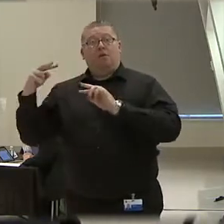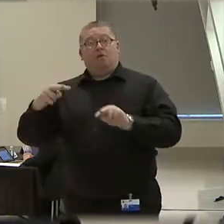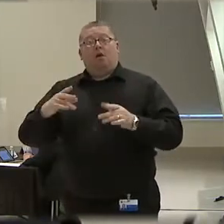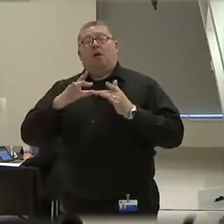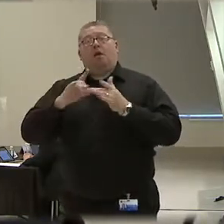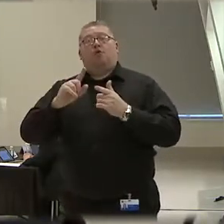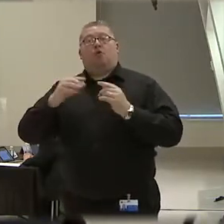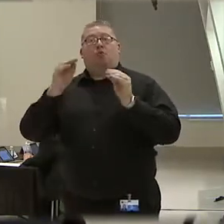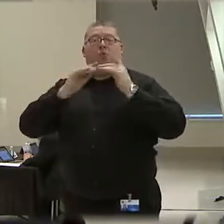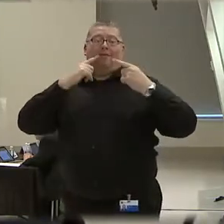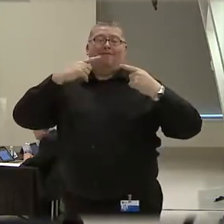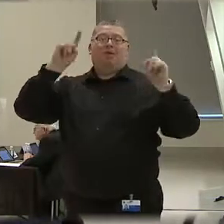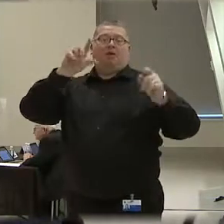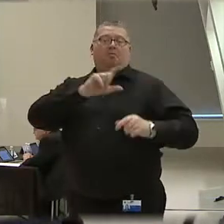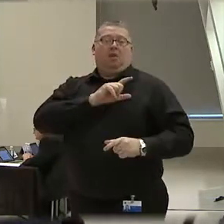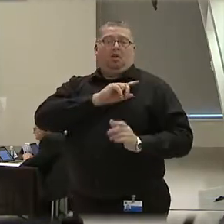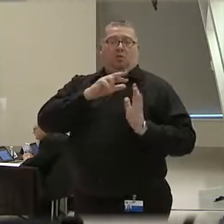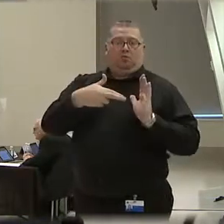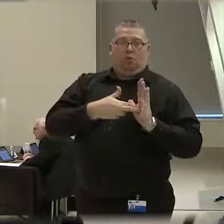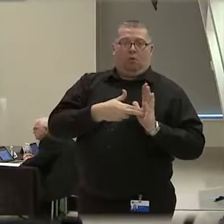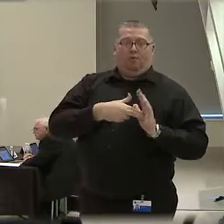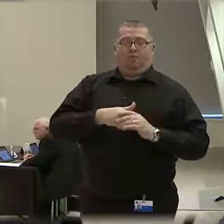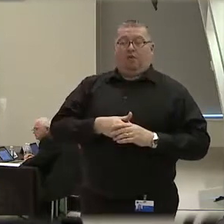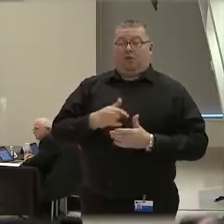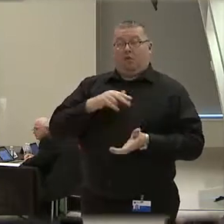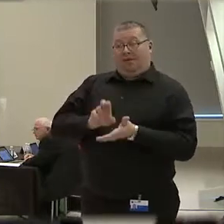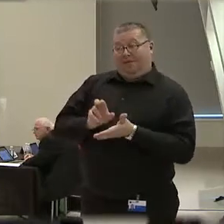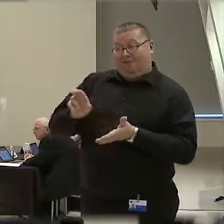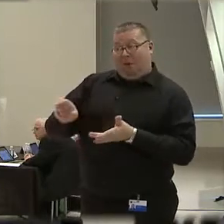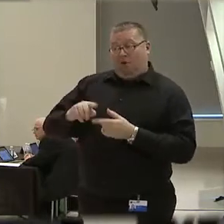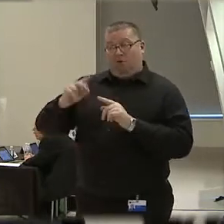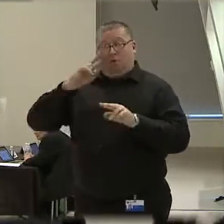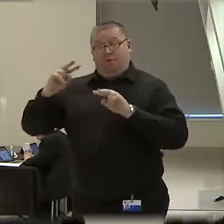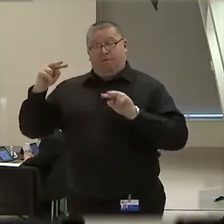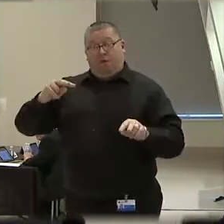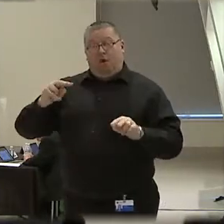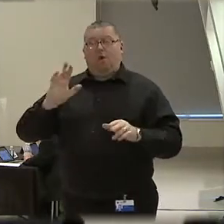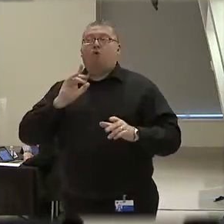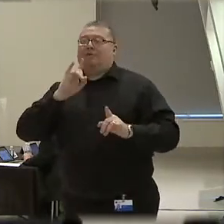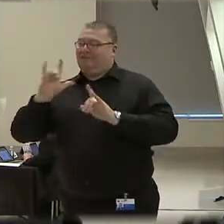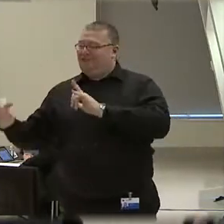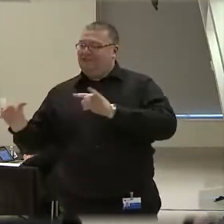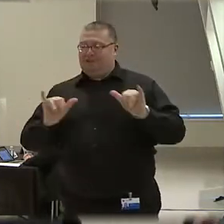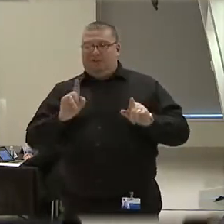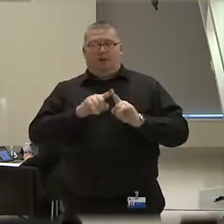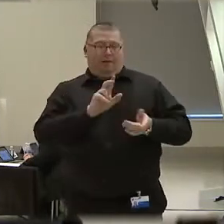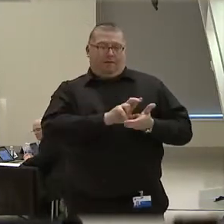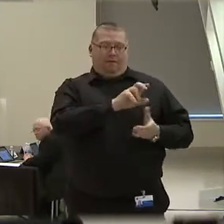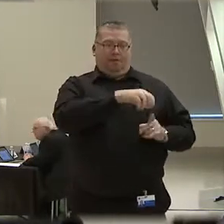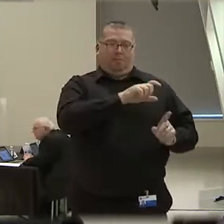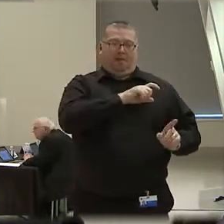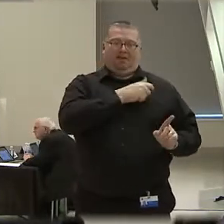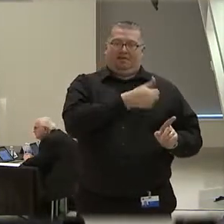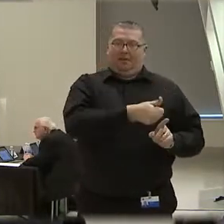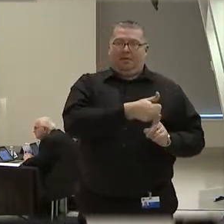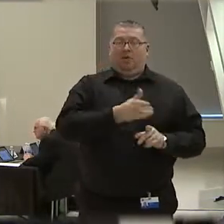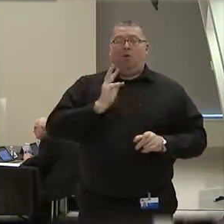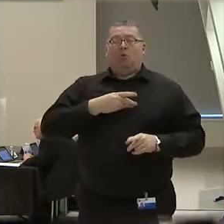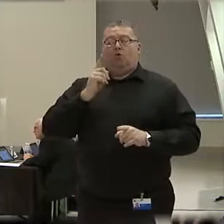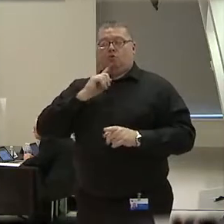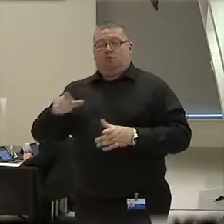effective policing. An investment in oversight is an investment in the police. The COPS Office should actively promote